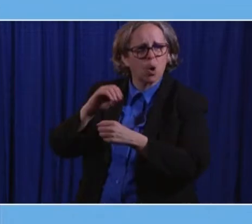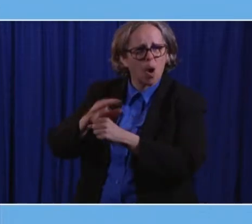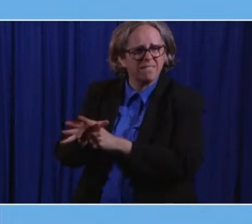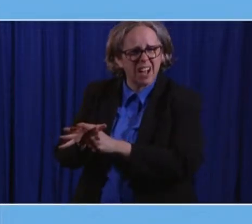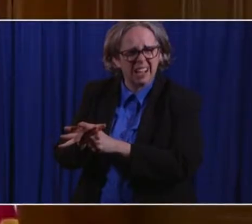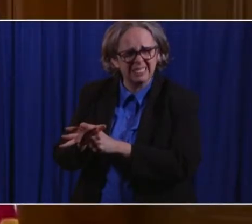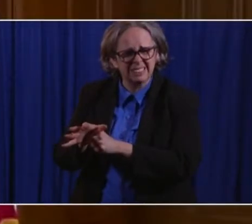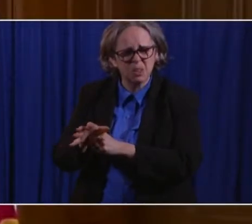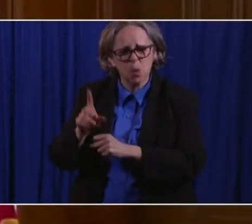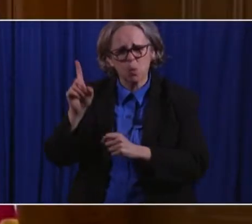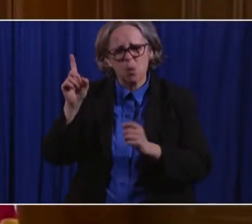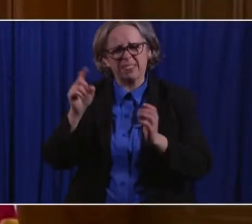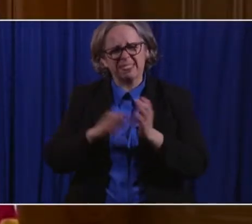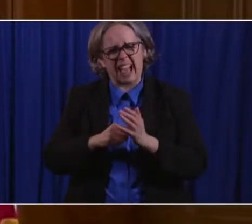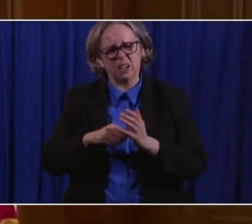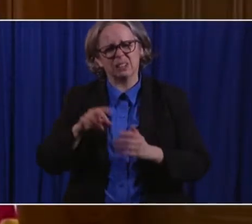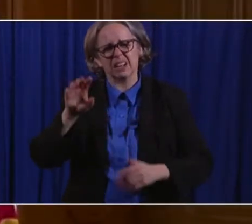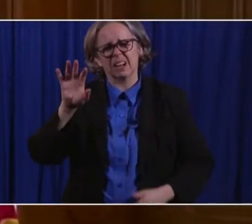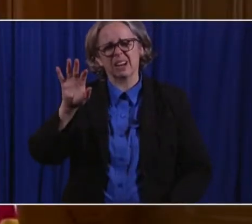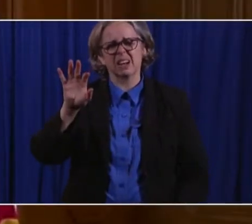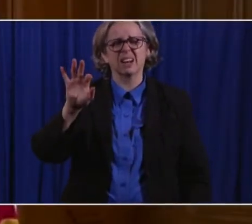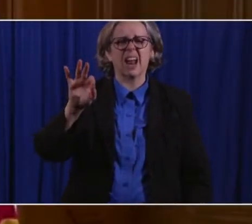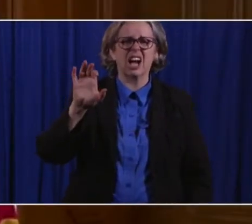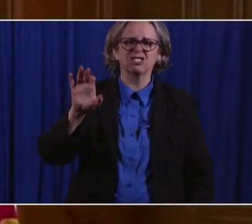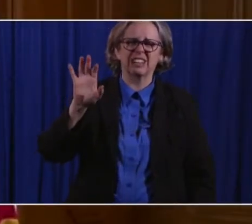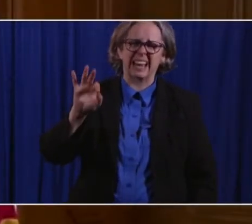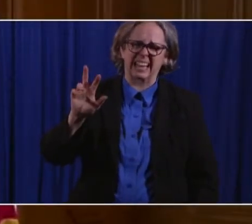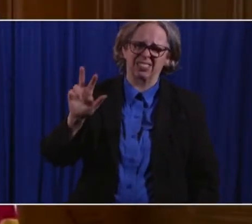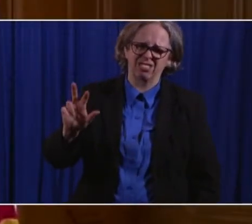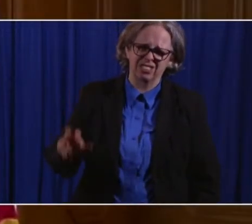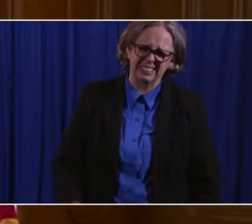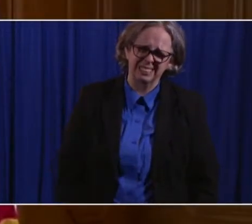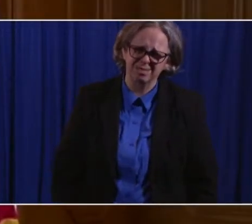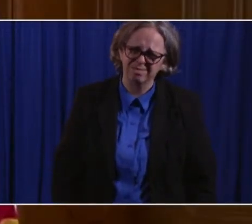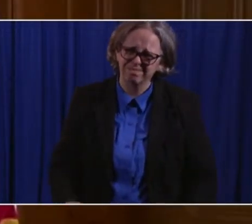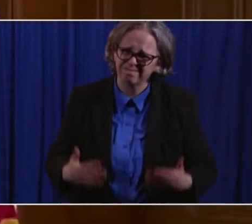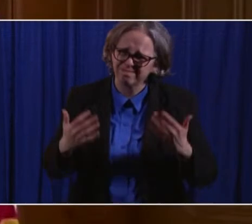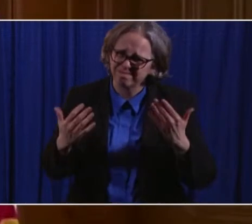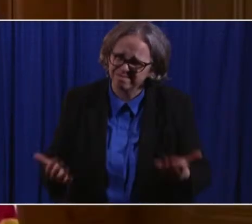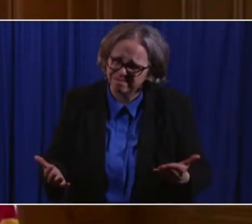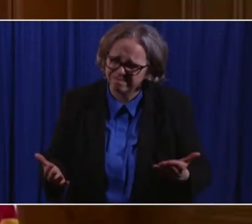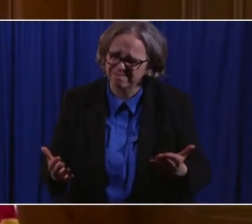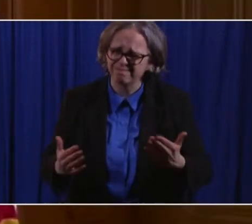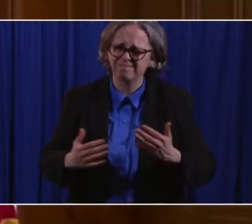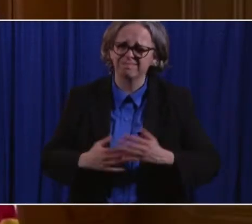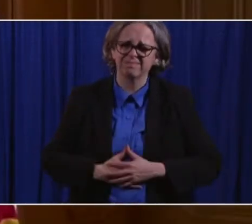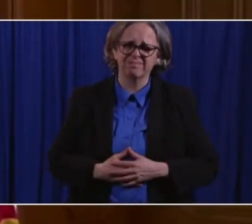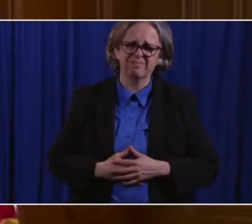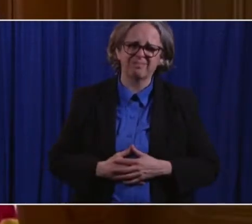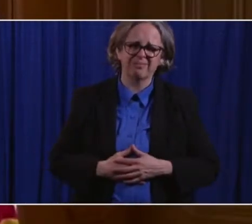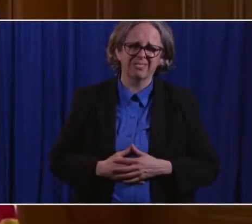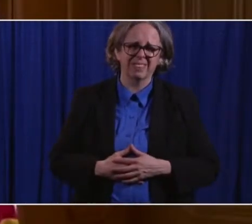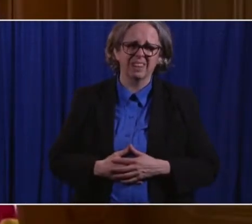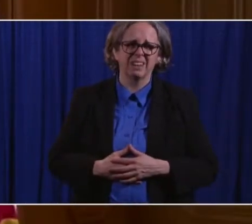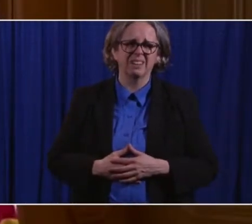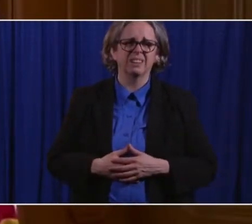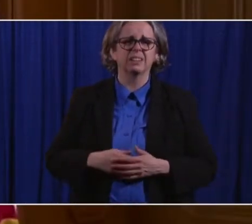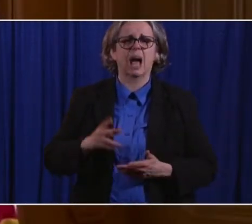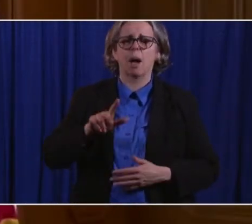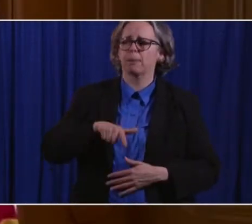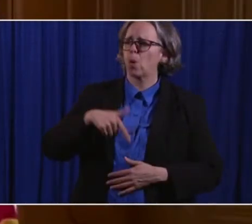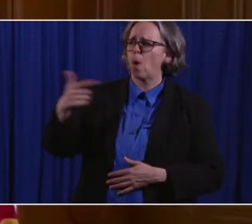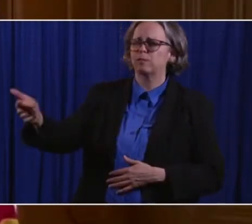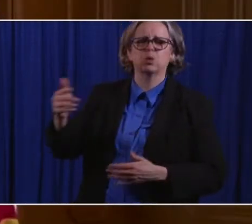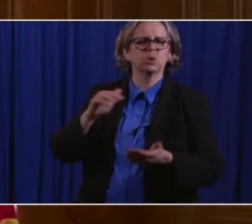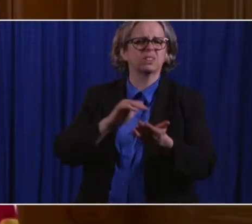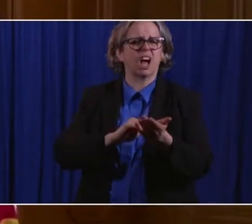1,193. And as you can see, that is going in the wrong direction. I want to turn now to Dr. Vanderhoff and have him give us